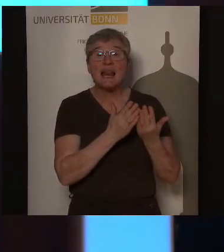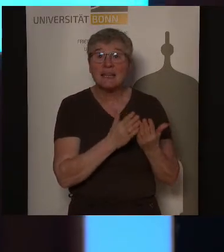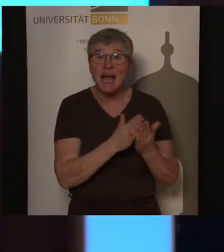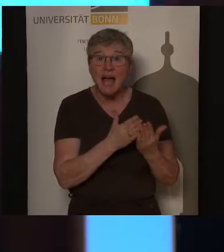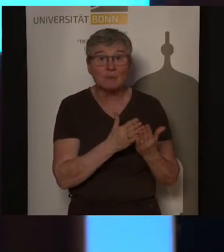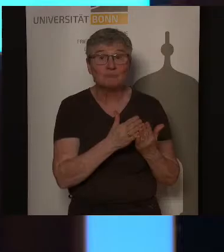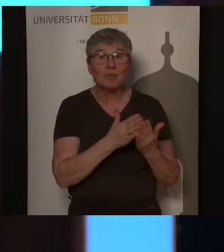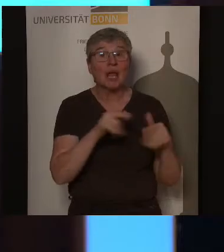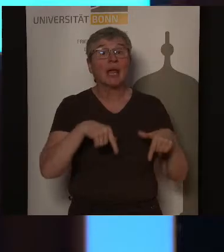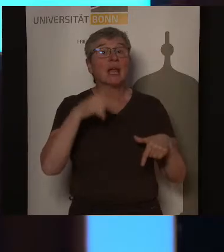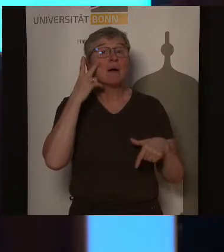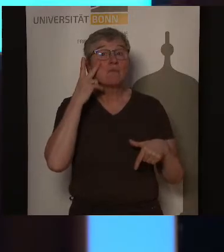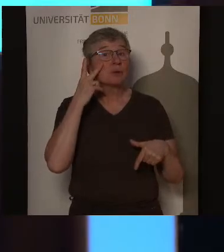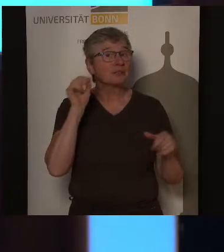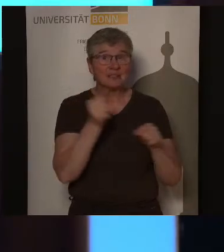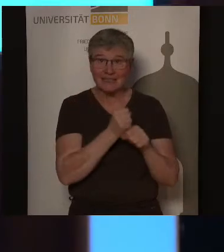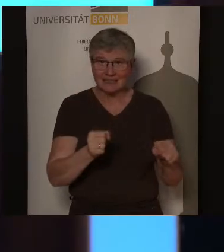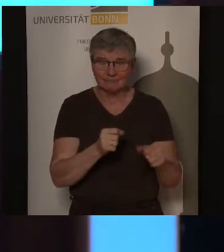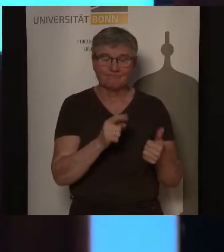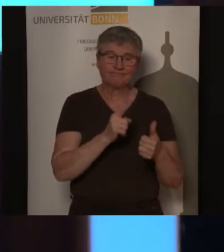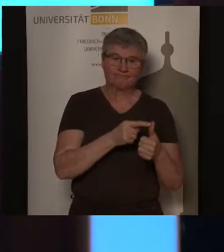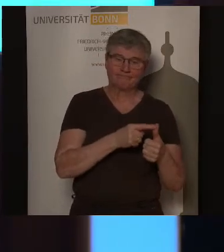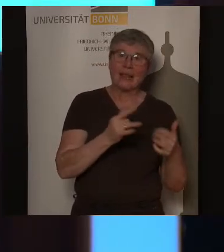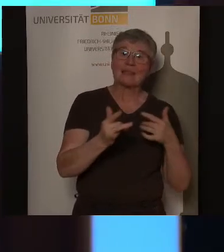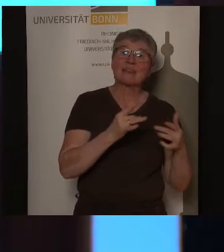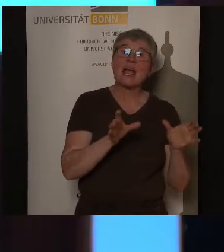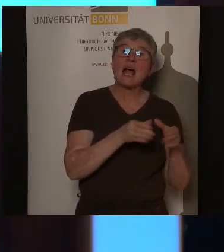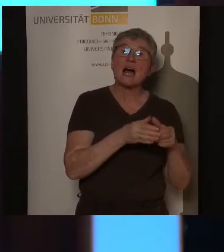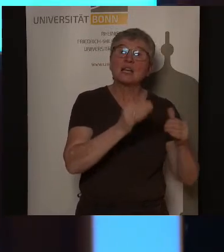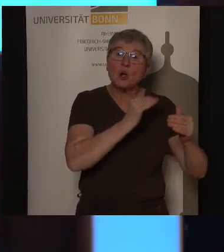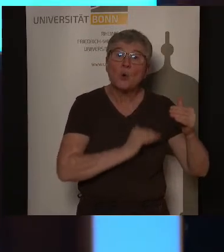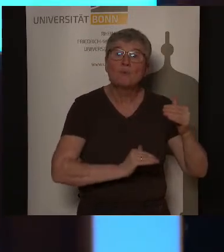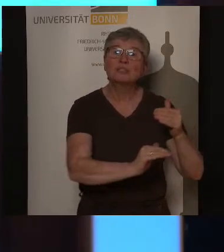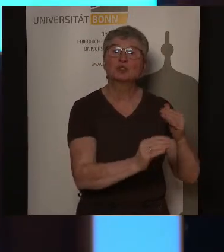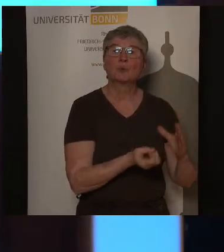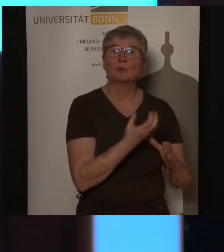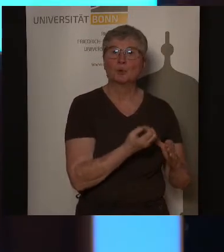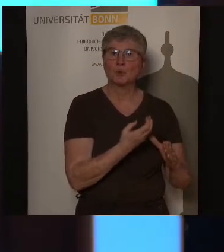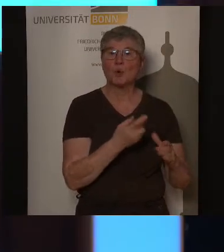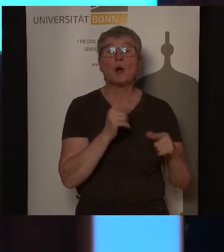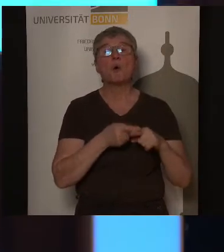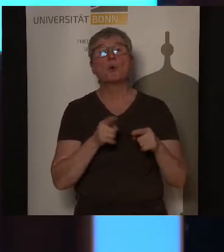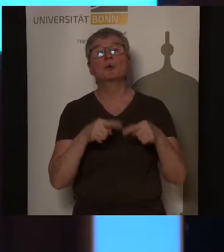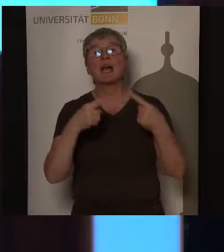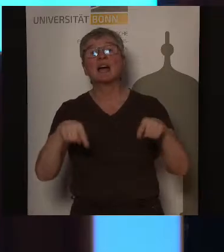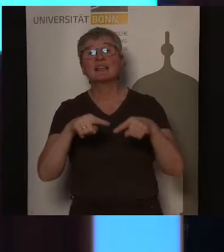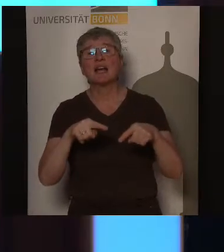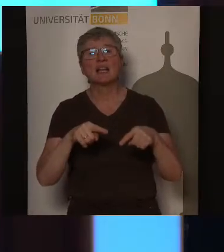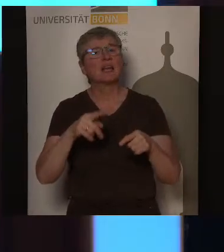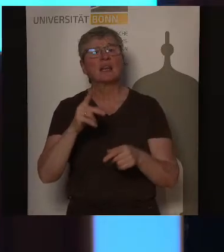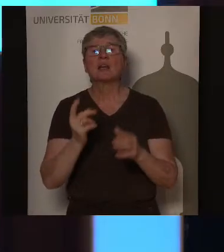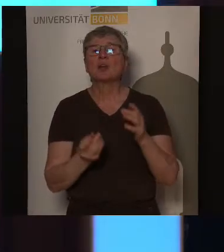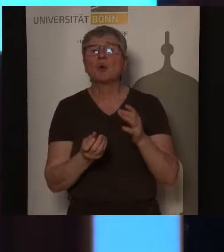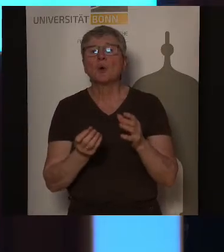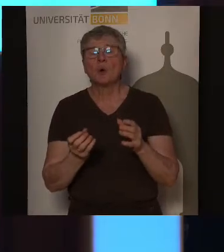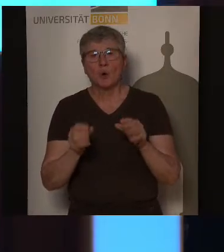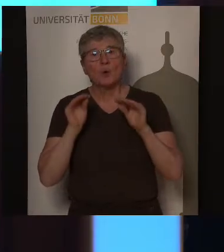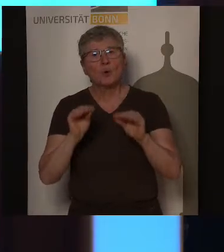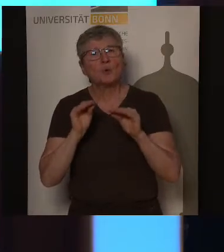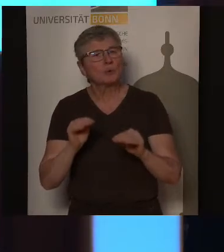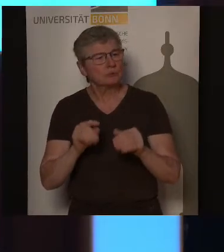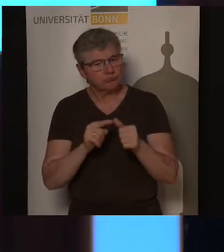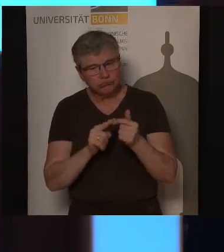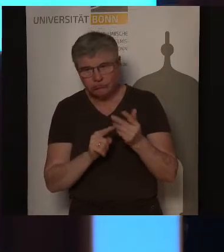not do at the Literarium and Atelier. We have lots of different artistic classes